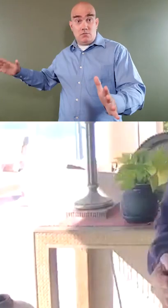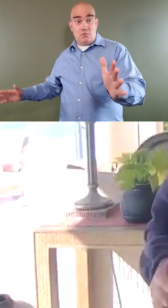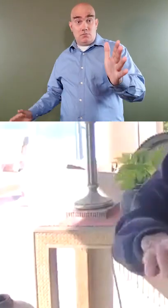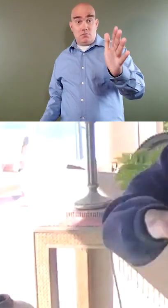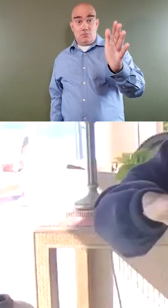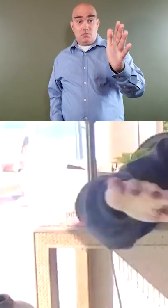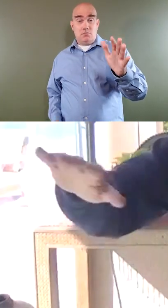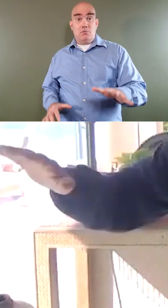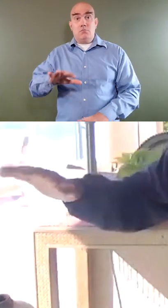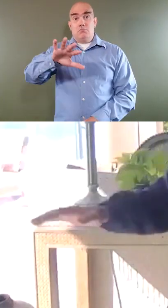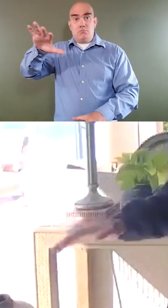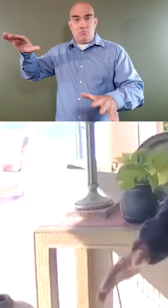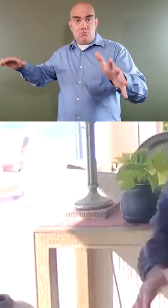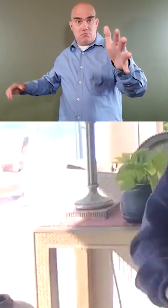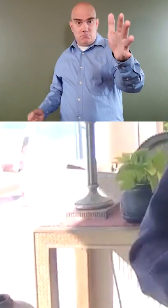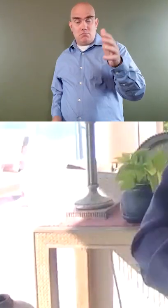this.